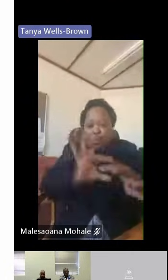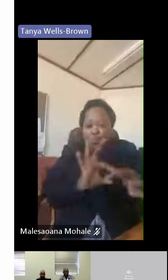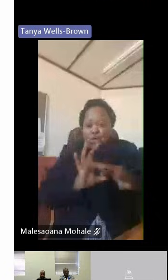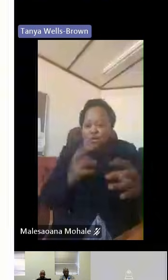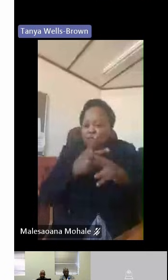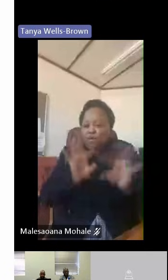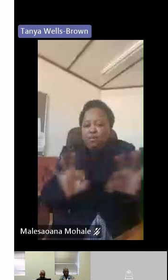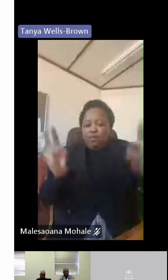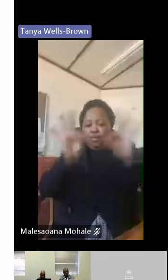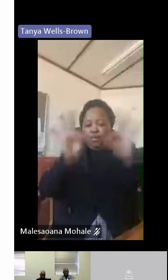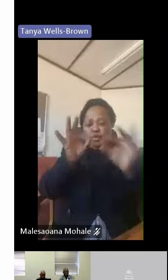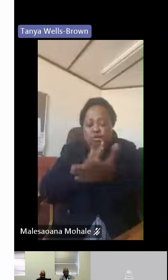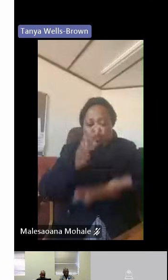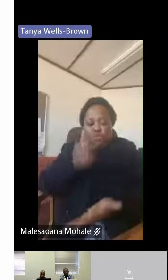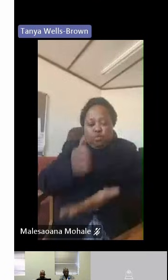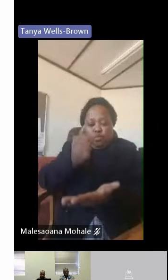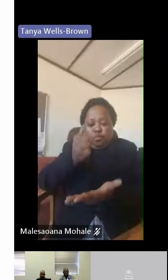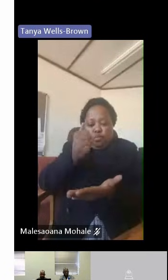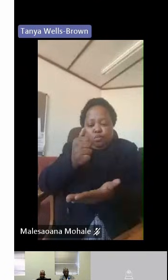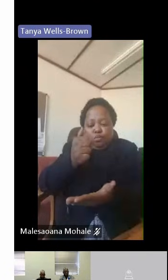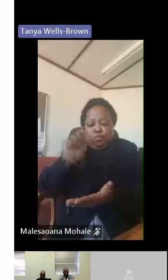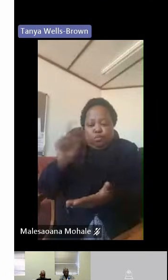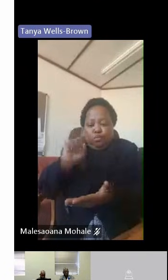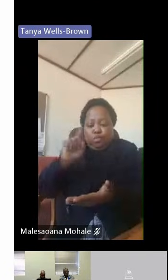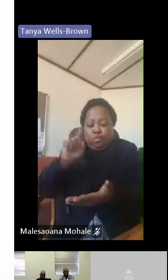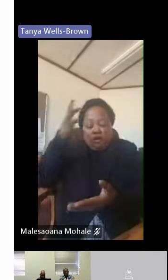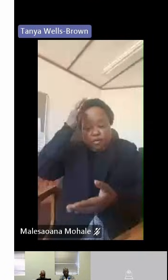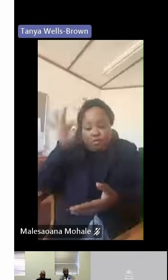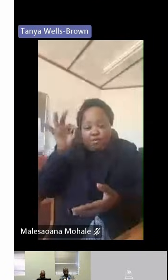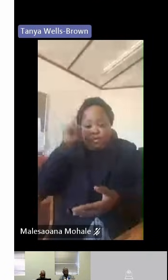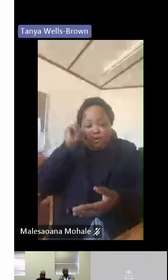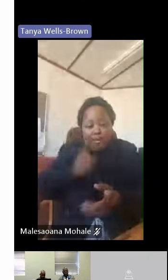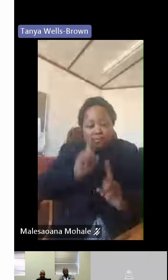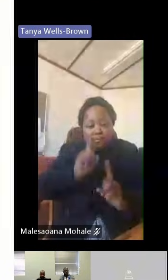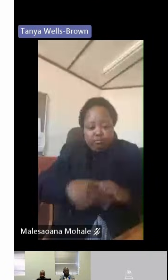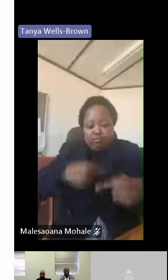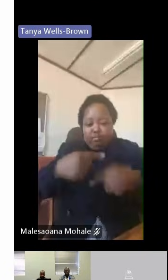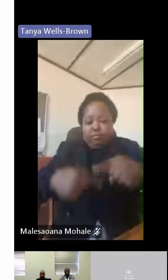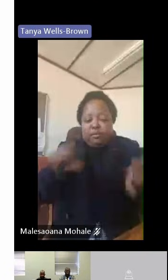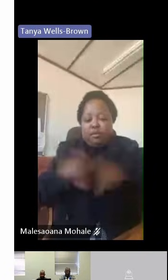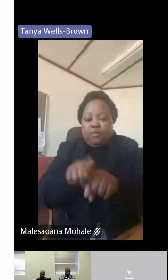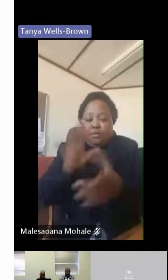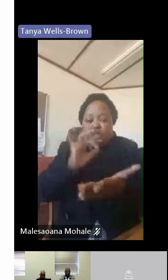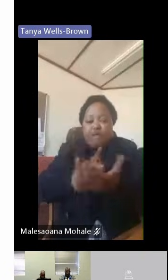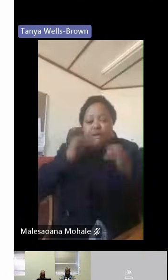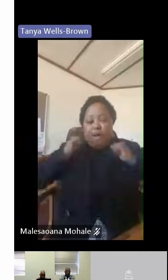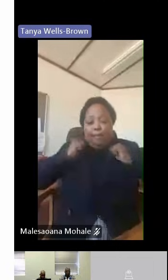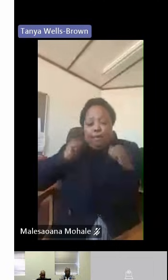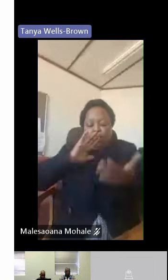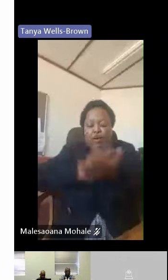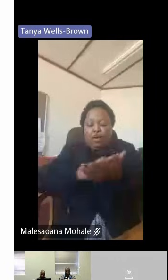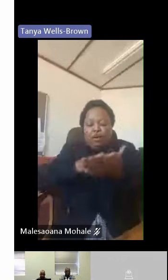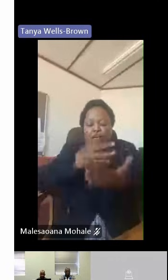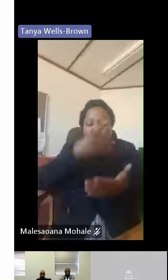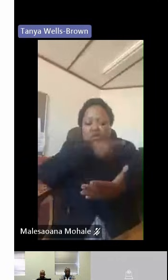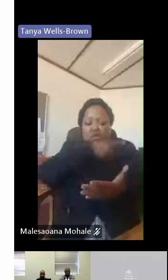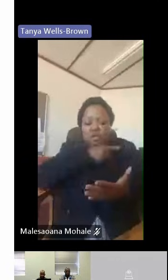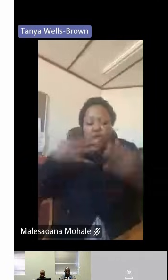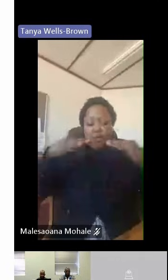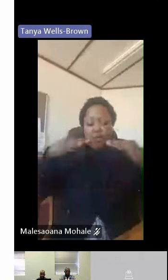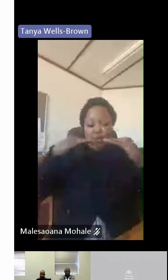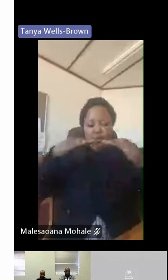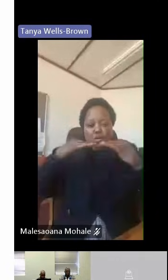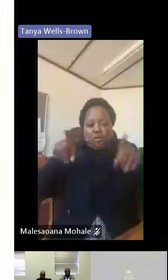tied to donor cycles that start and stop. And centre power and gender equity. Ensure grassroots